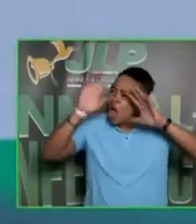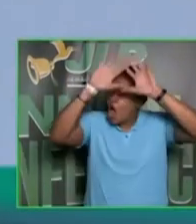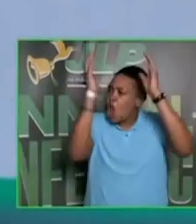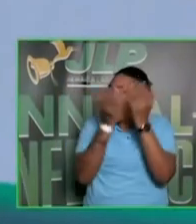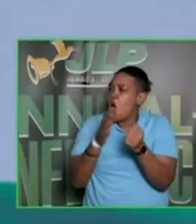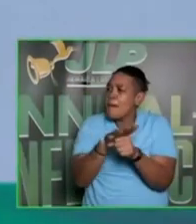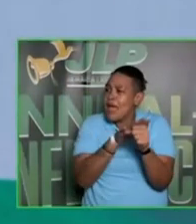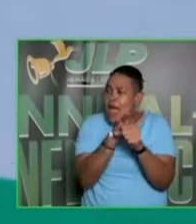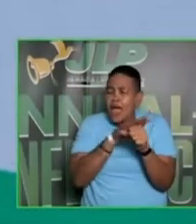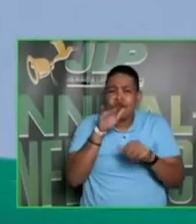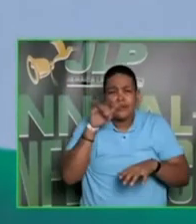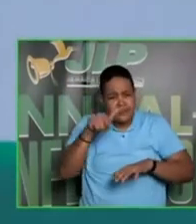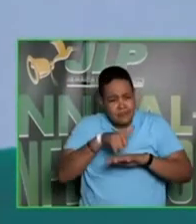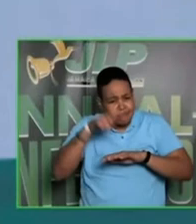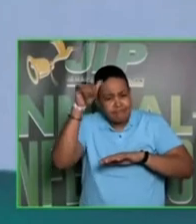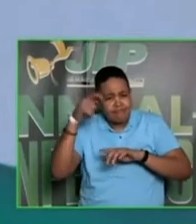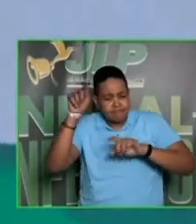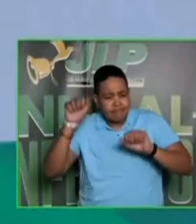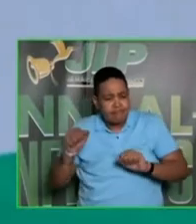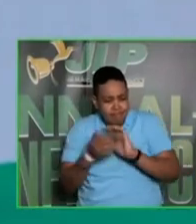airlift capacity,